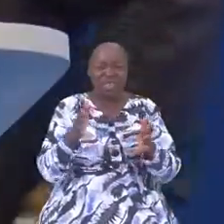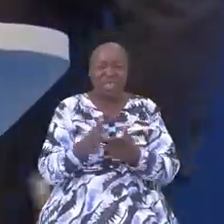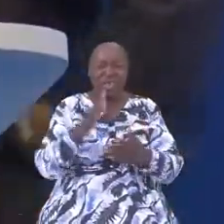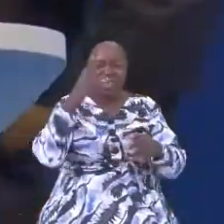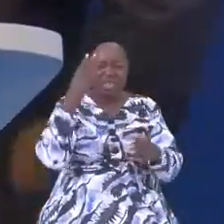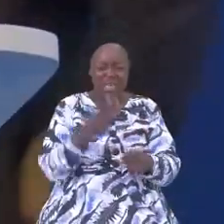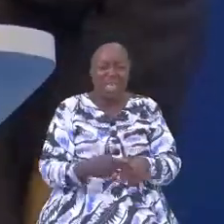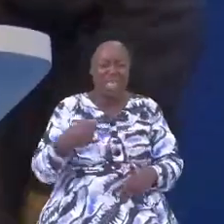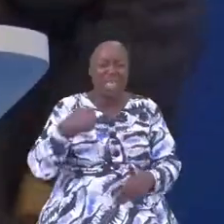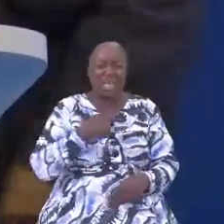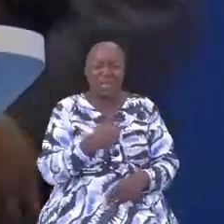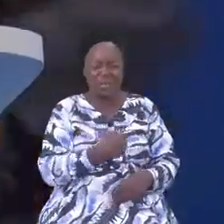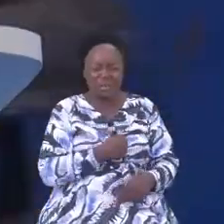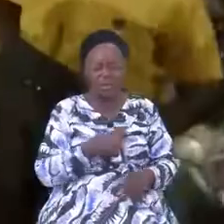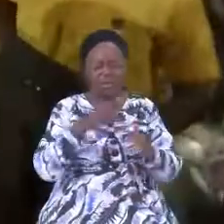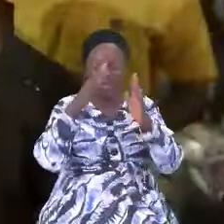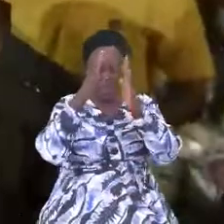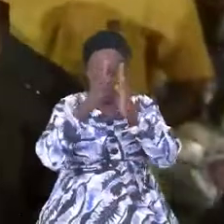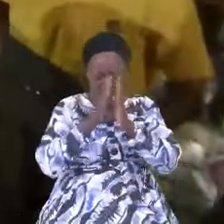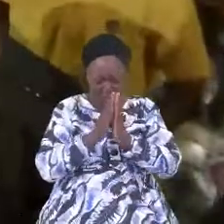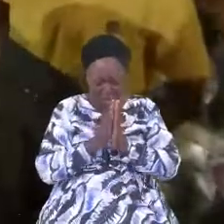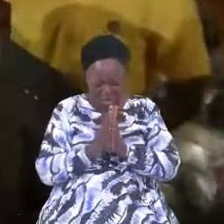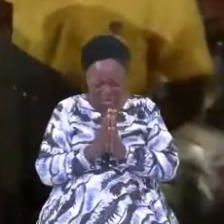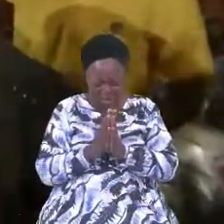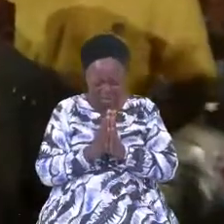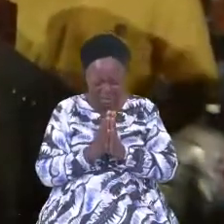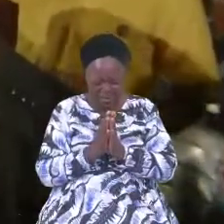we pray.